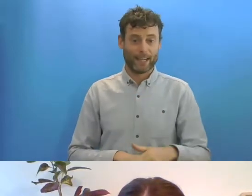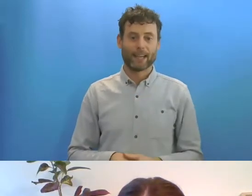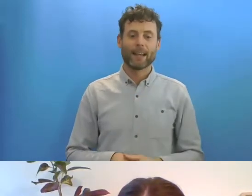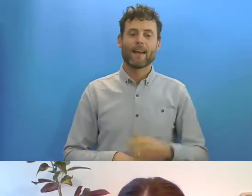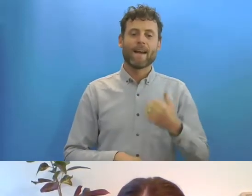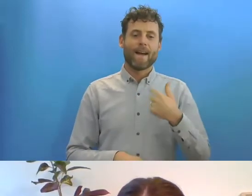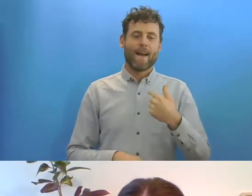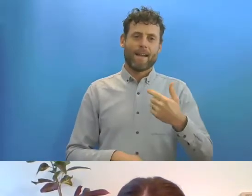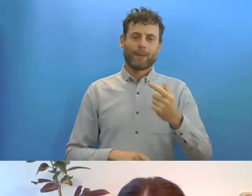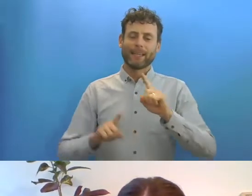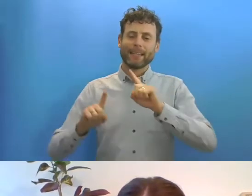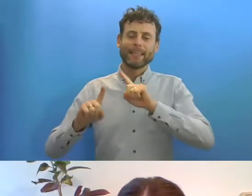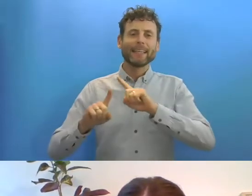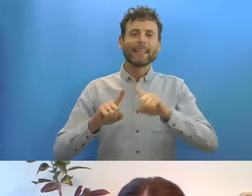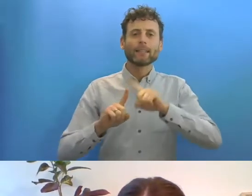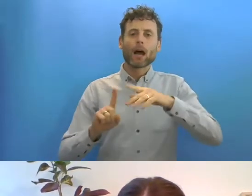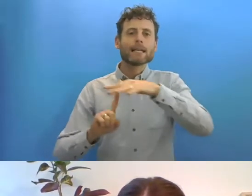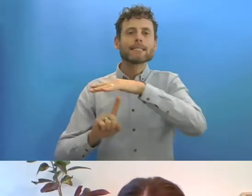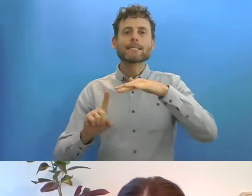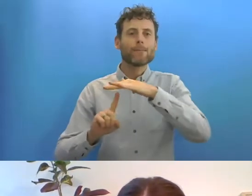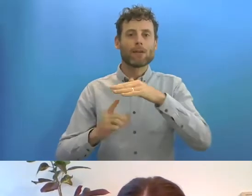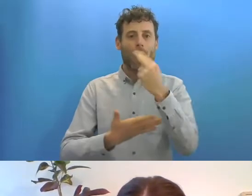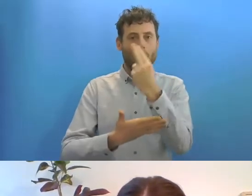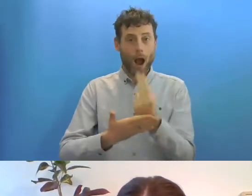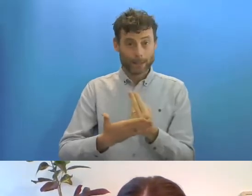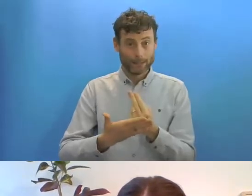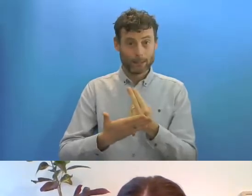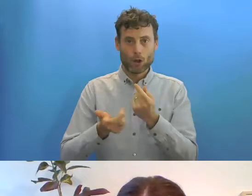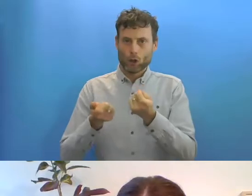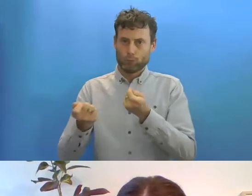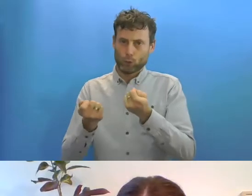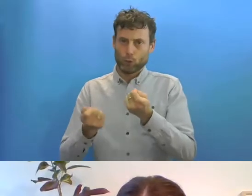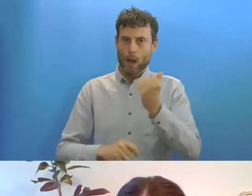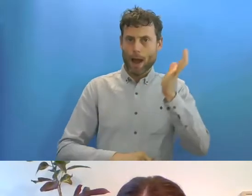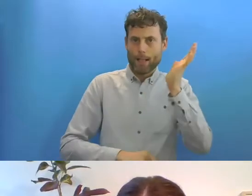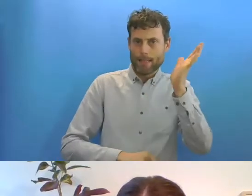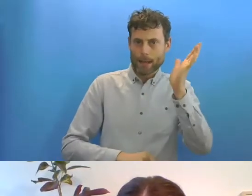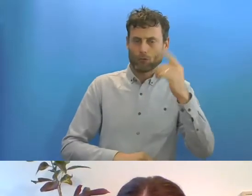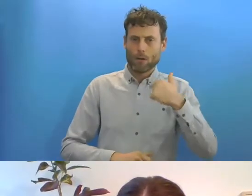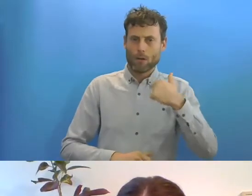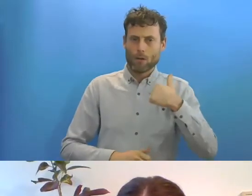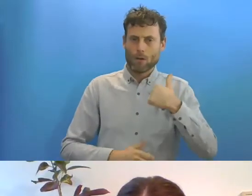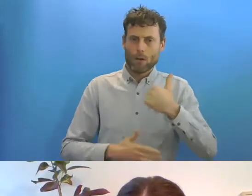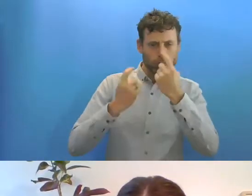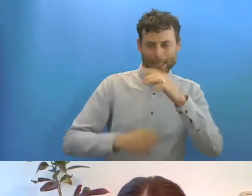I'm an interdisciplinary artist, producer and lecturer, combining space,